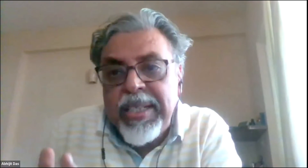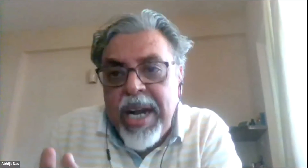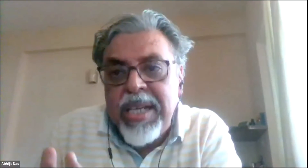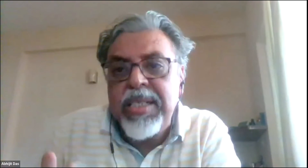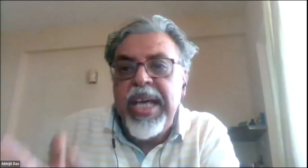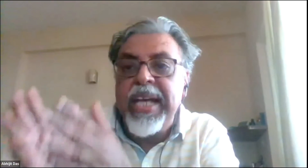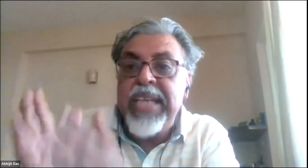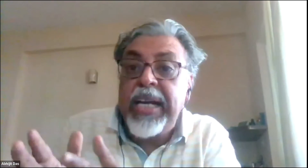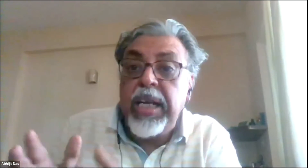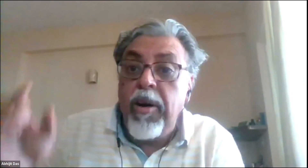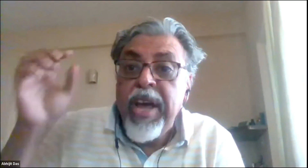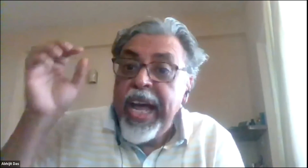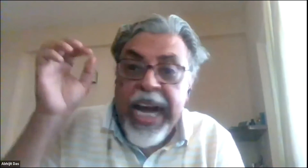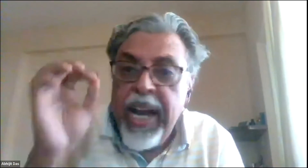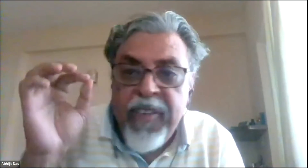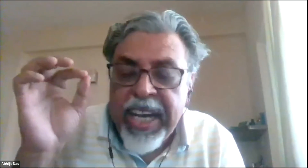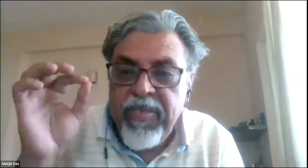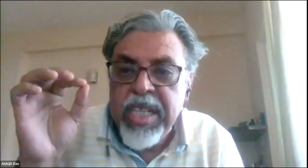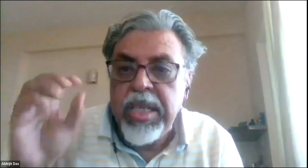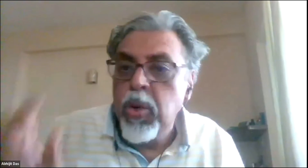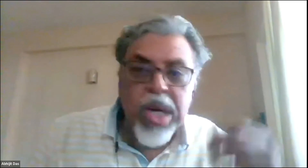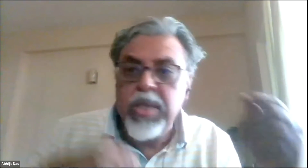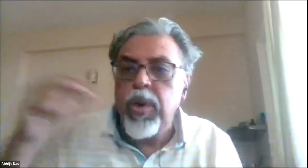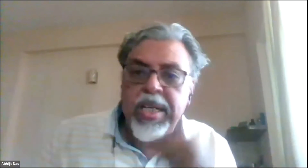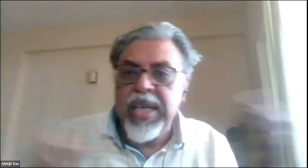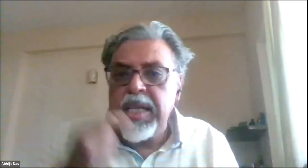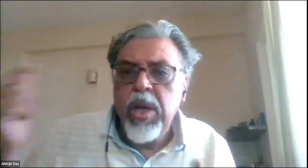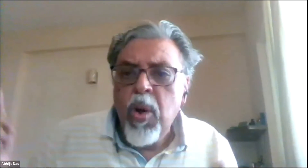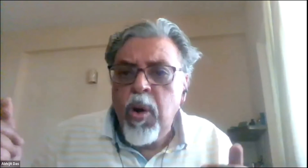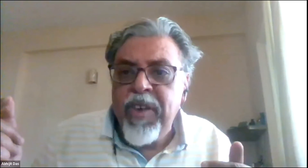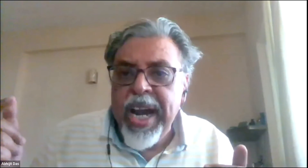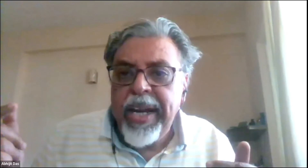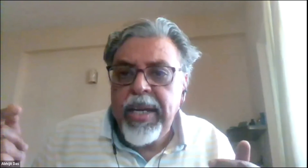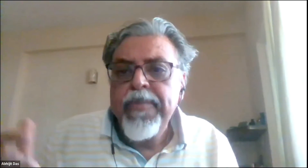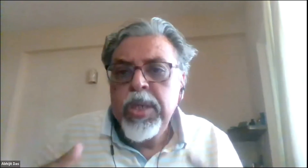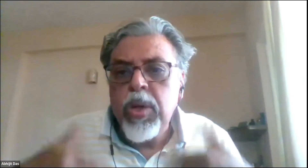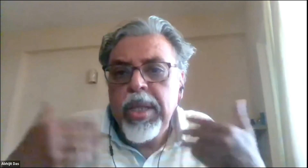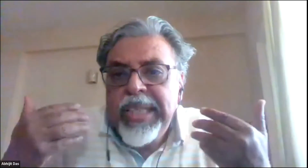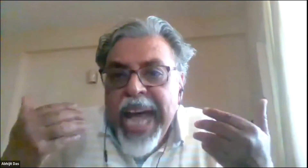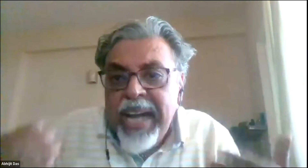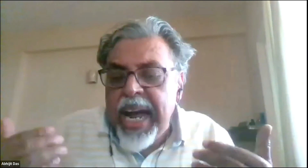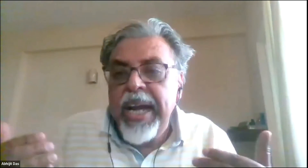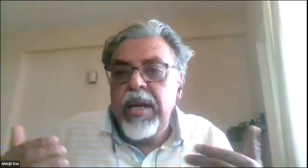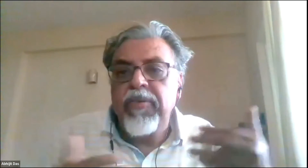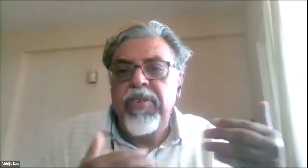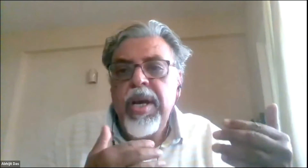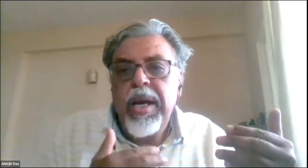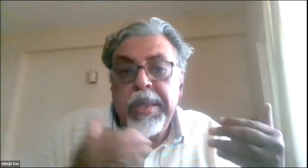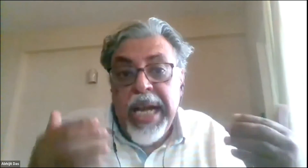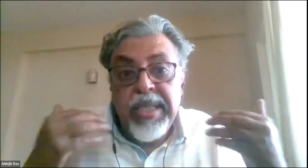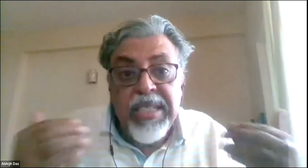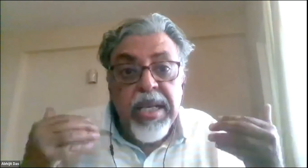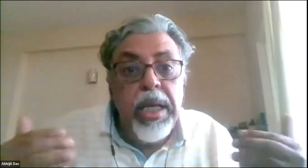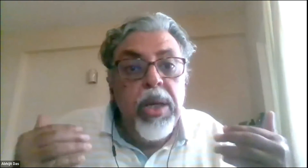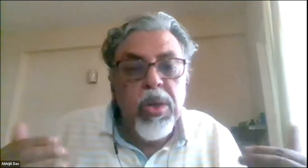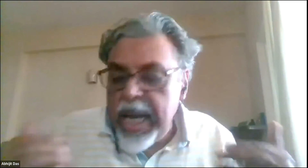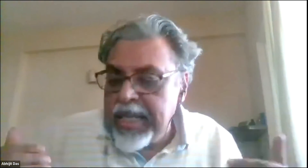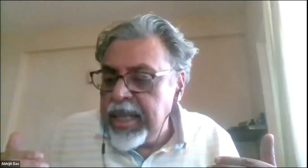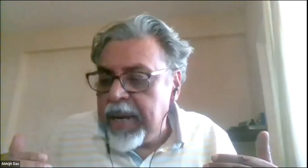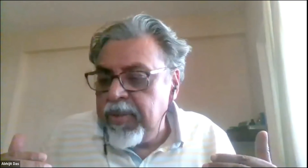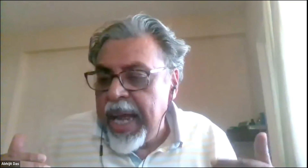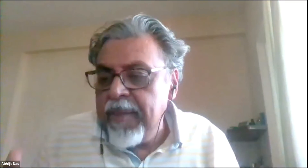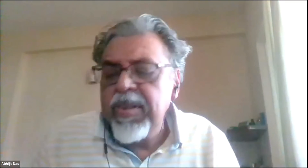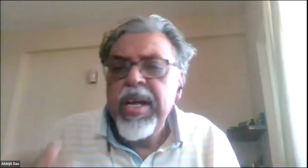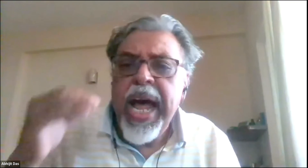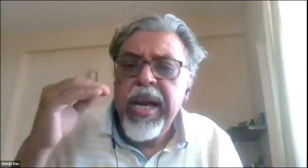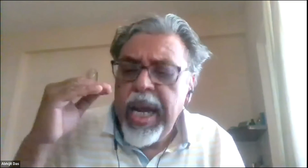quick results, the anxiety of aid effectiveness. Donors want results overnight. So that kind of, that's a huge lesson